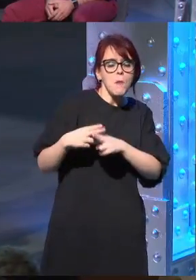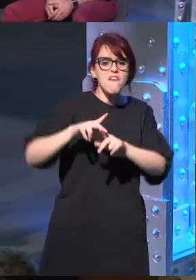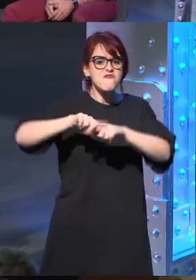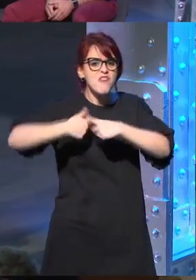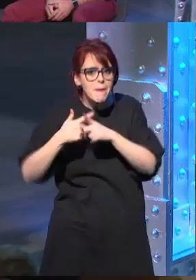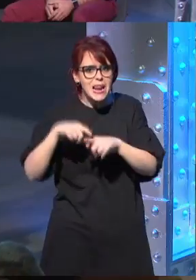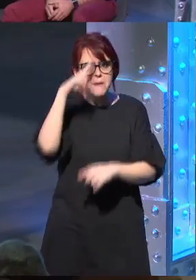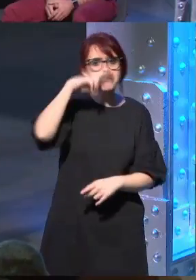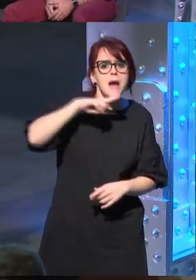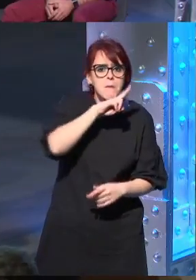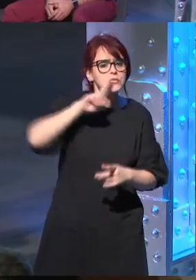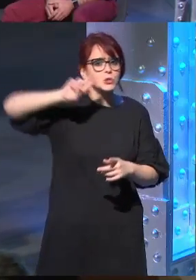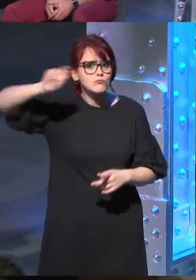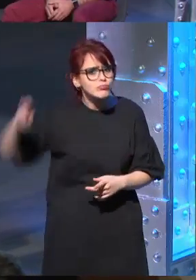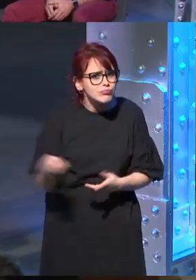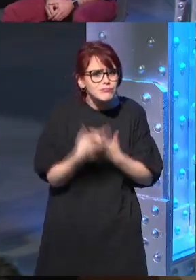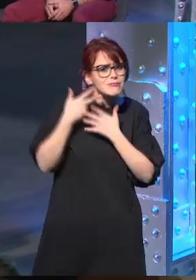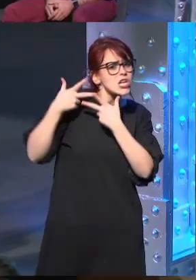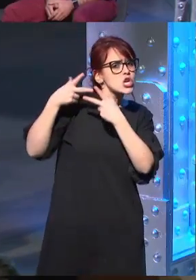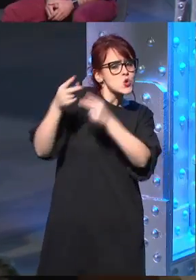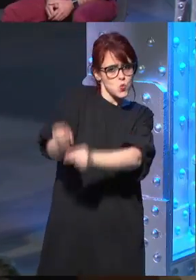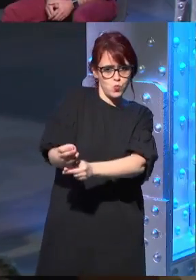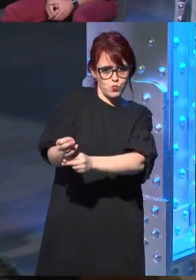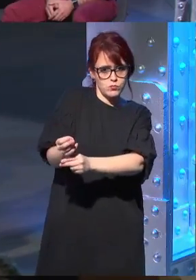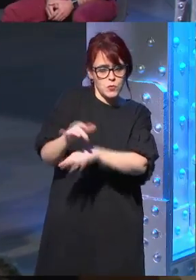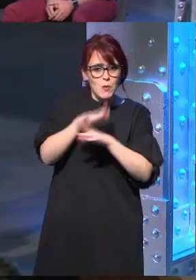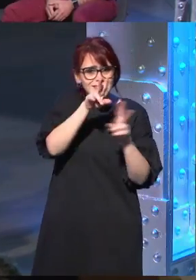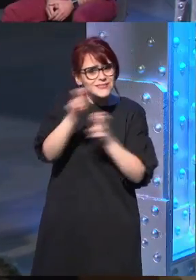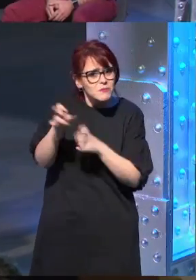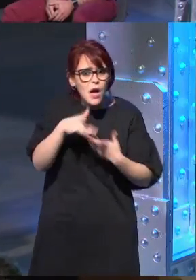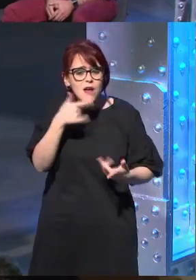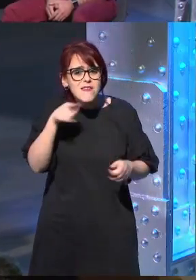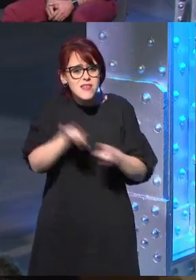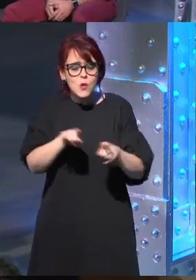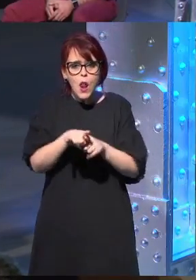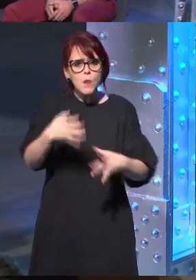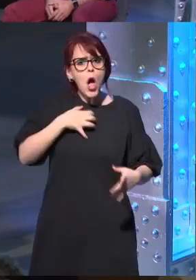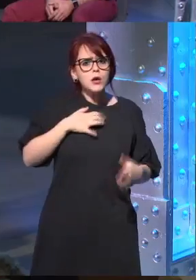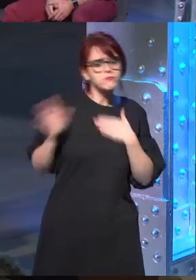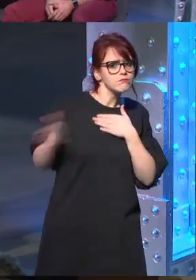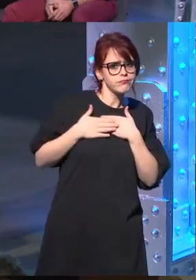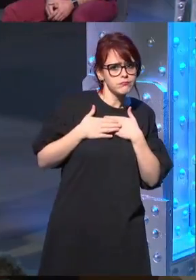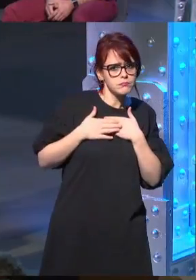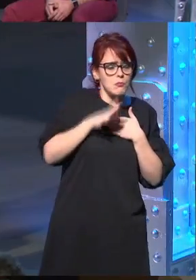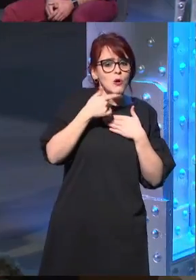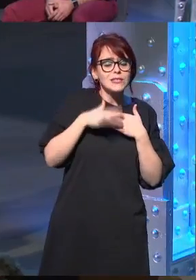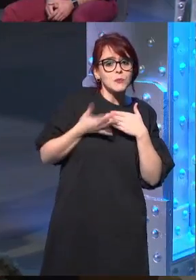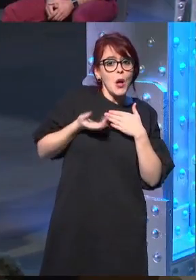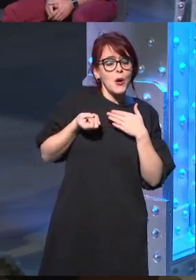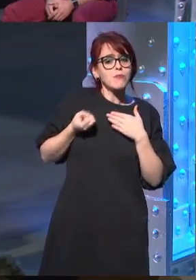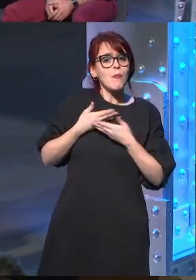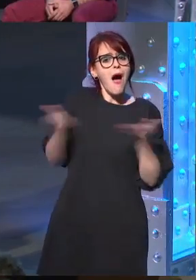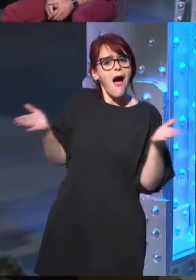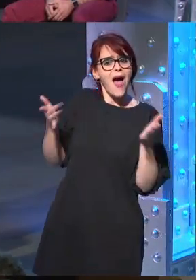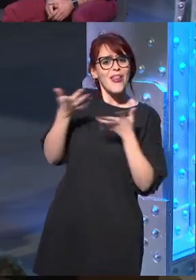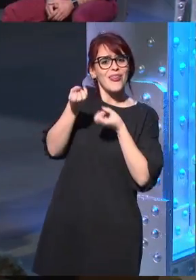any suspicion that they're asking for an information that they need not to have, ask people around you so that they